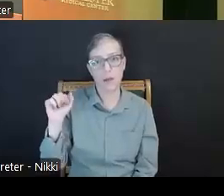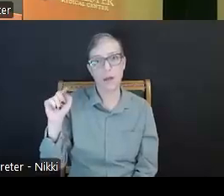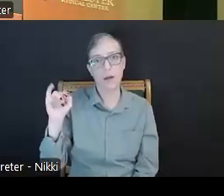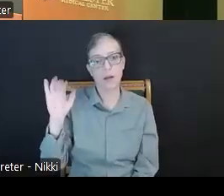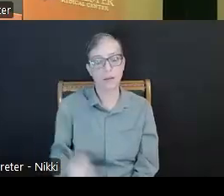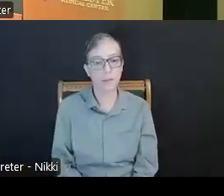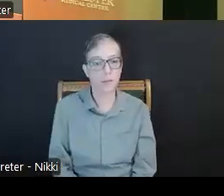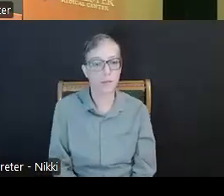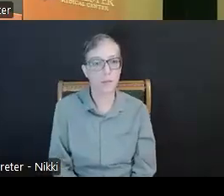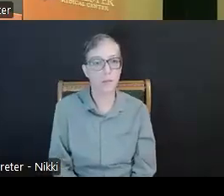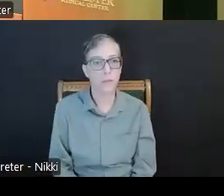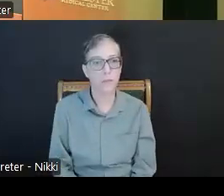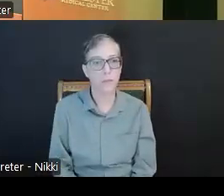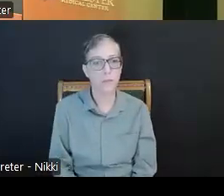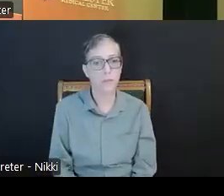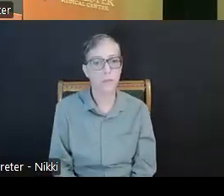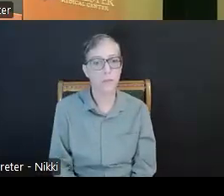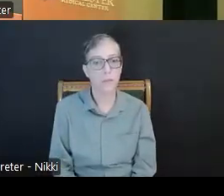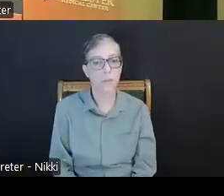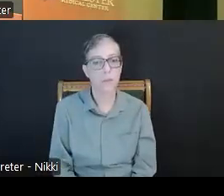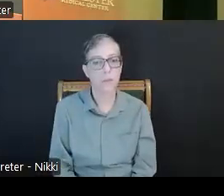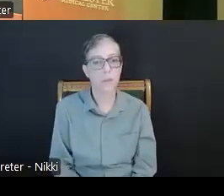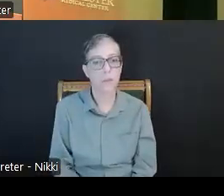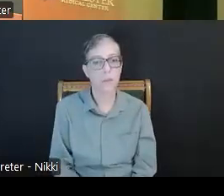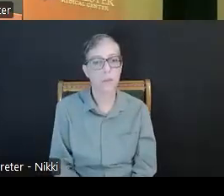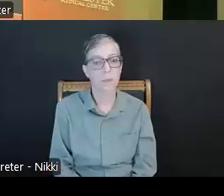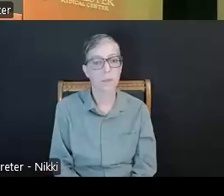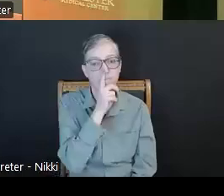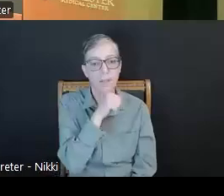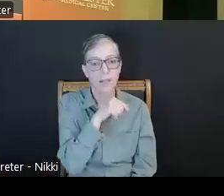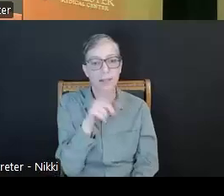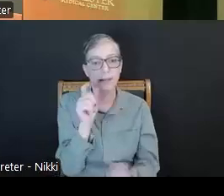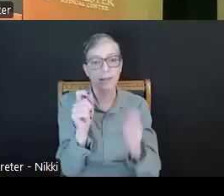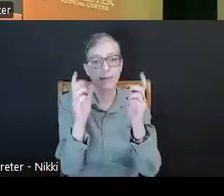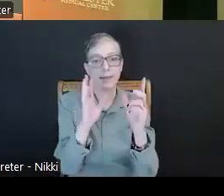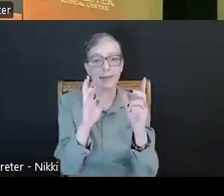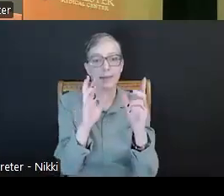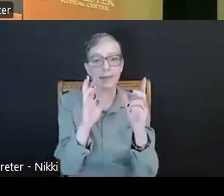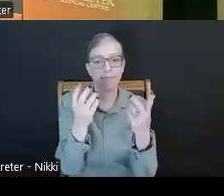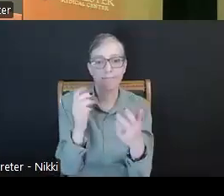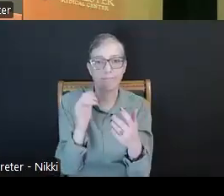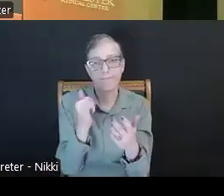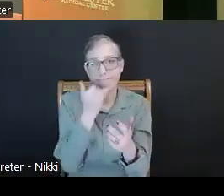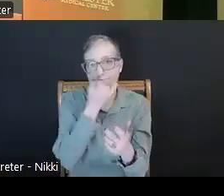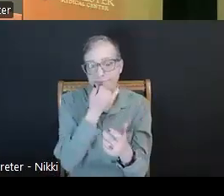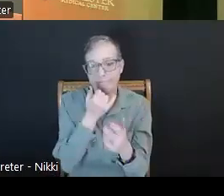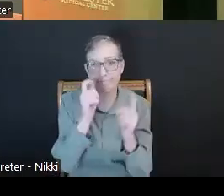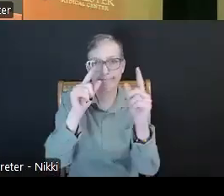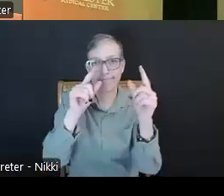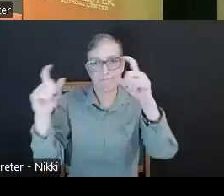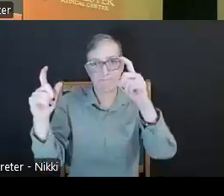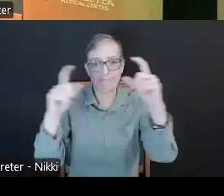the spacing got changed. It's not supposed to be right-oriented, sorry. So our goal was to try to assess whether